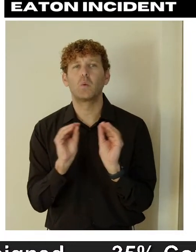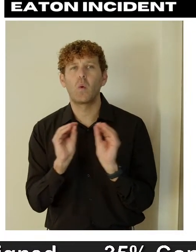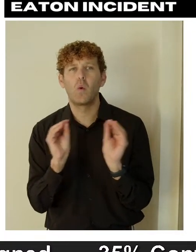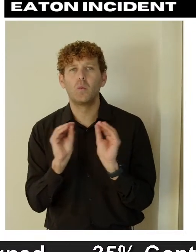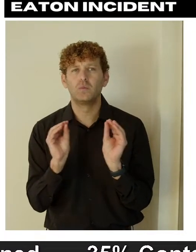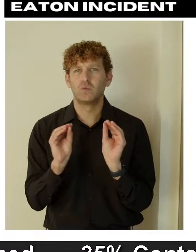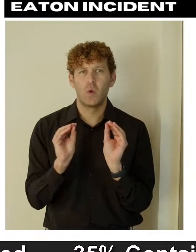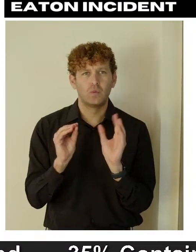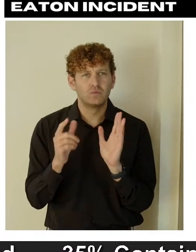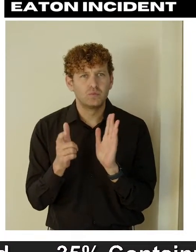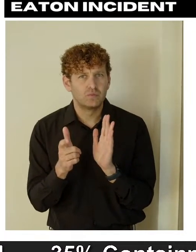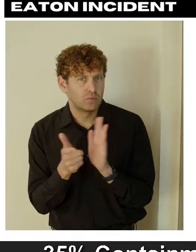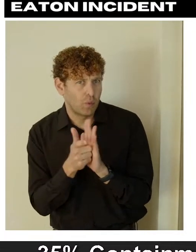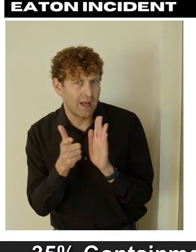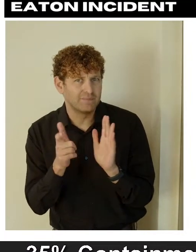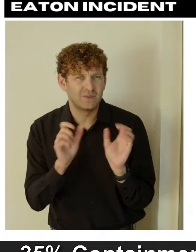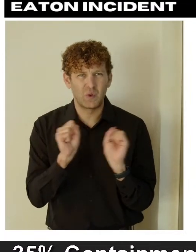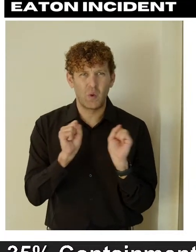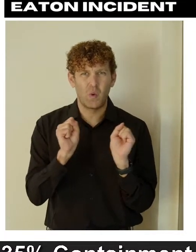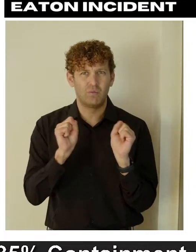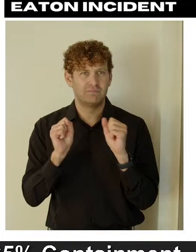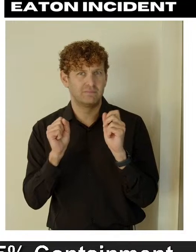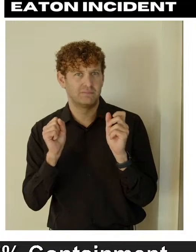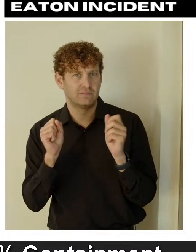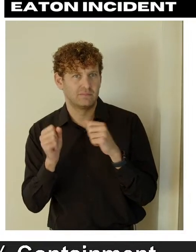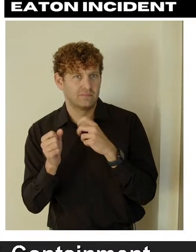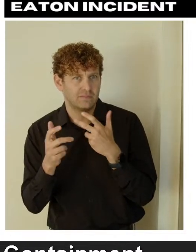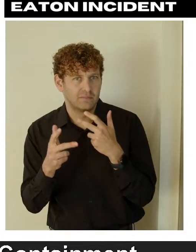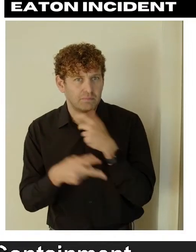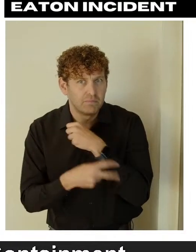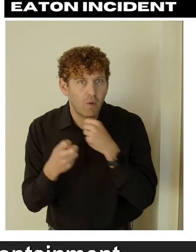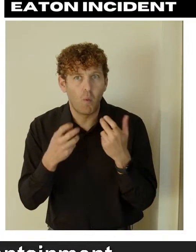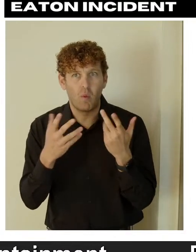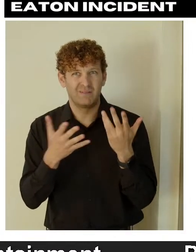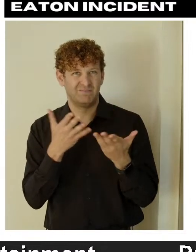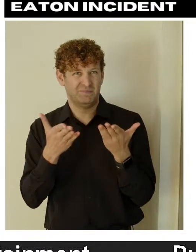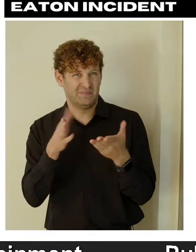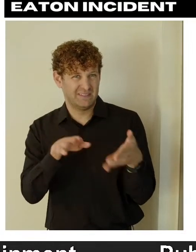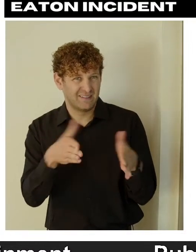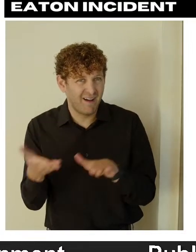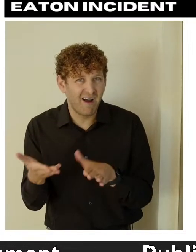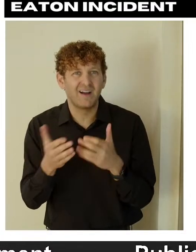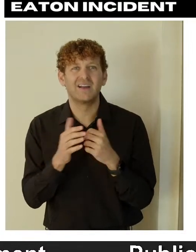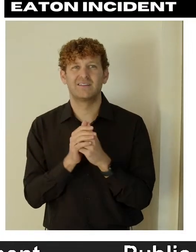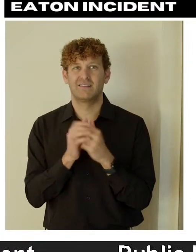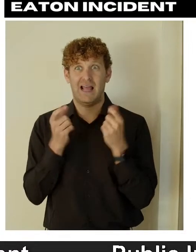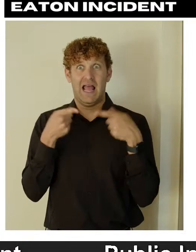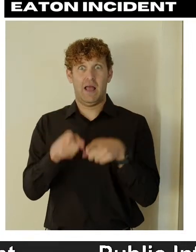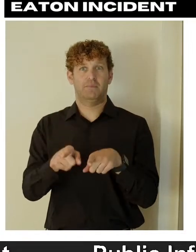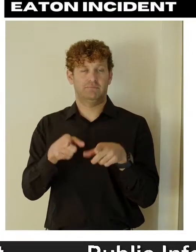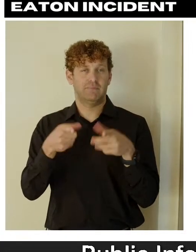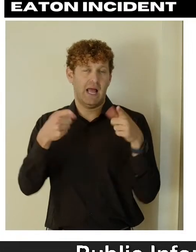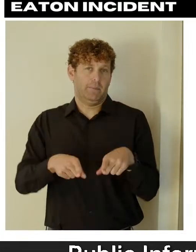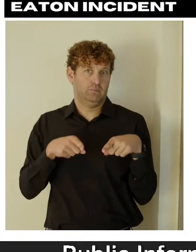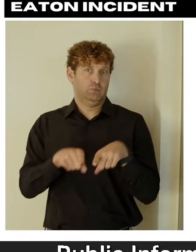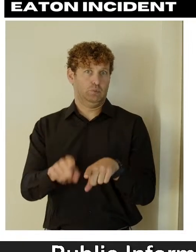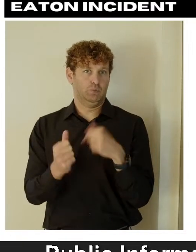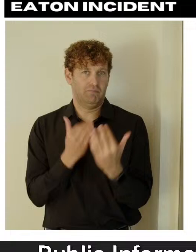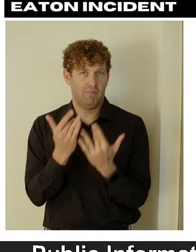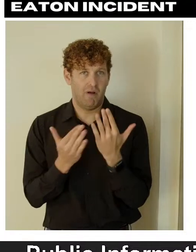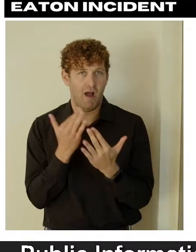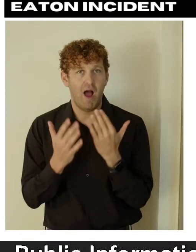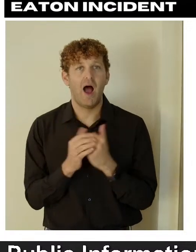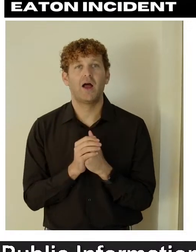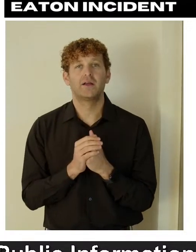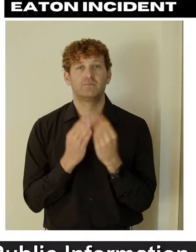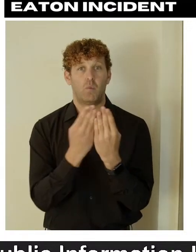have potentially been where somebody tragically had issues during the fire. Unstable walls and roofs. So areas where walls are unstable,